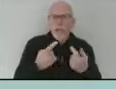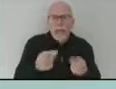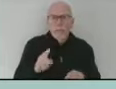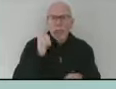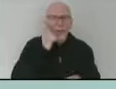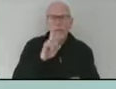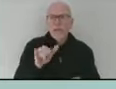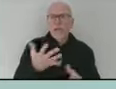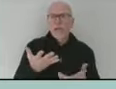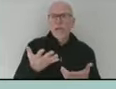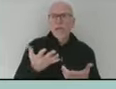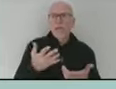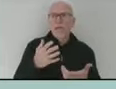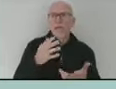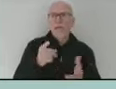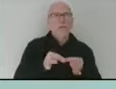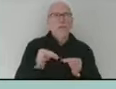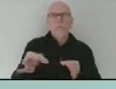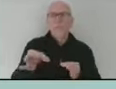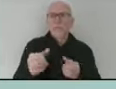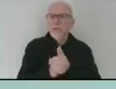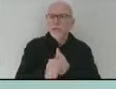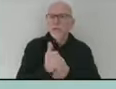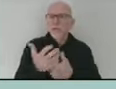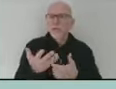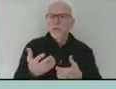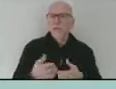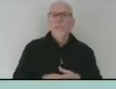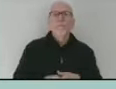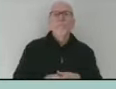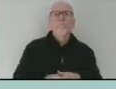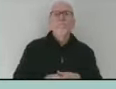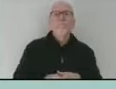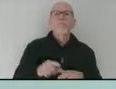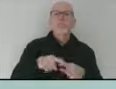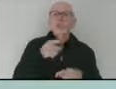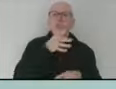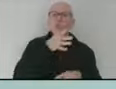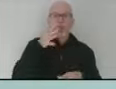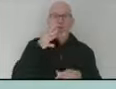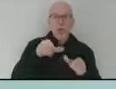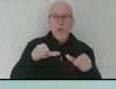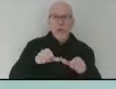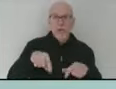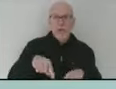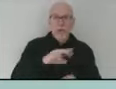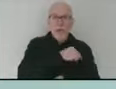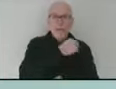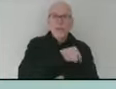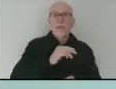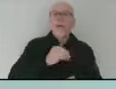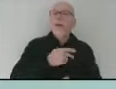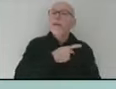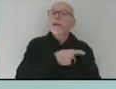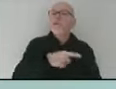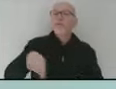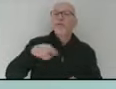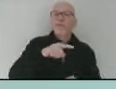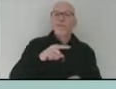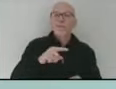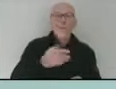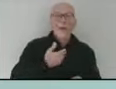day and can affect our ways. You know, when you're a rural hospital, our patients are our friends, they're